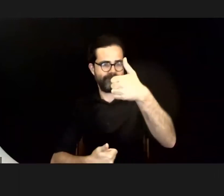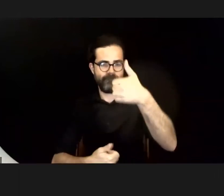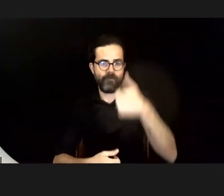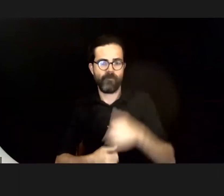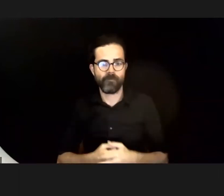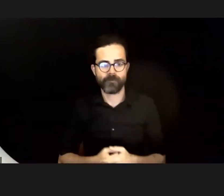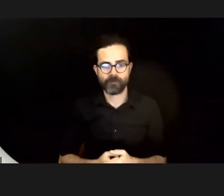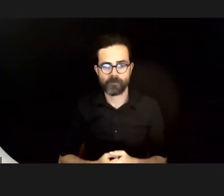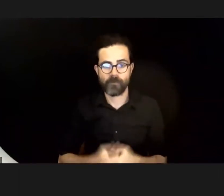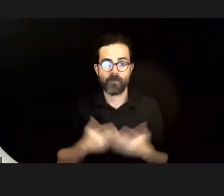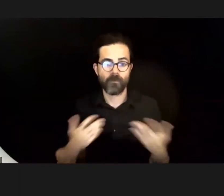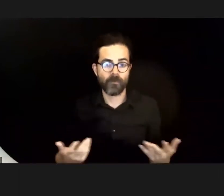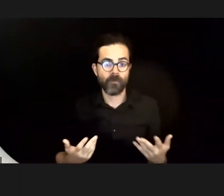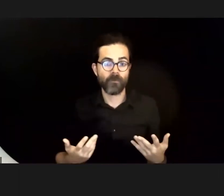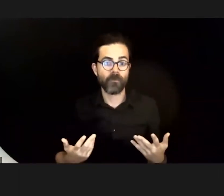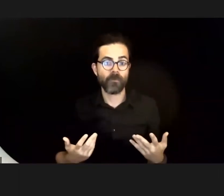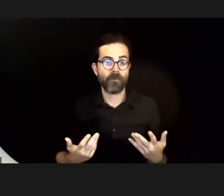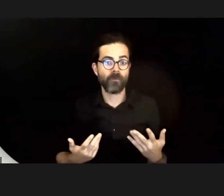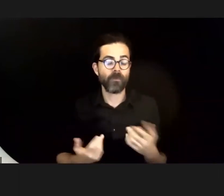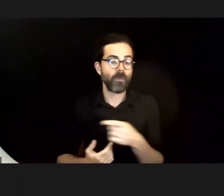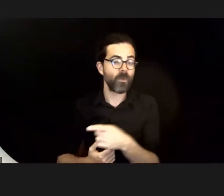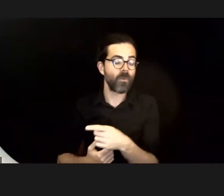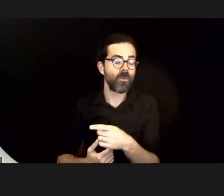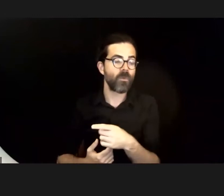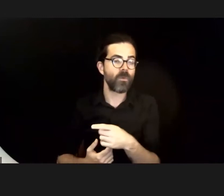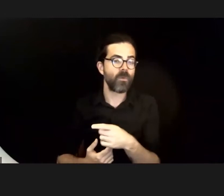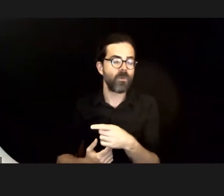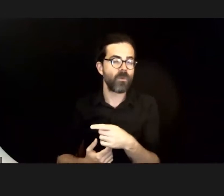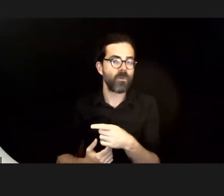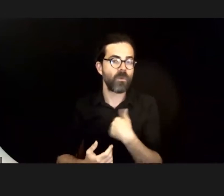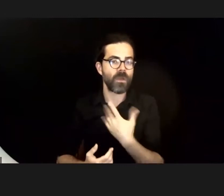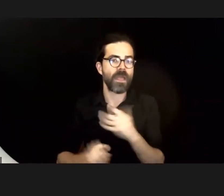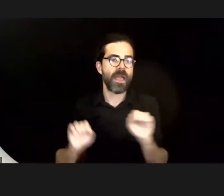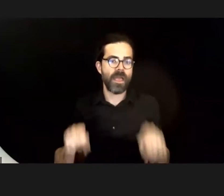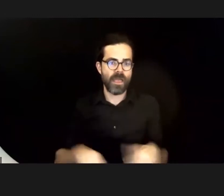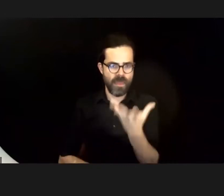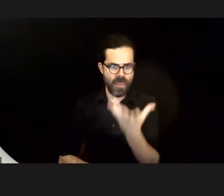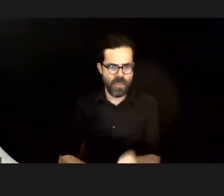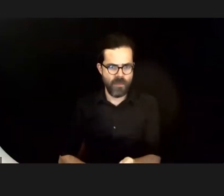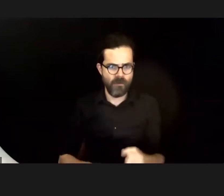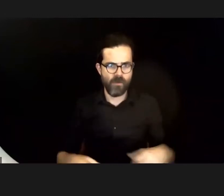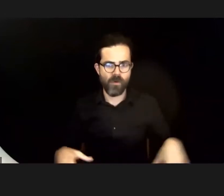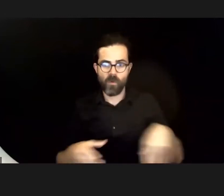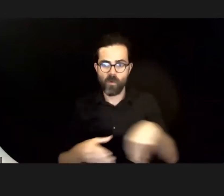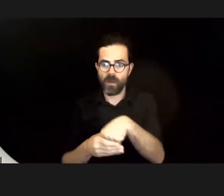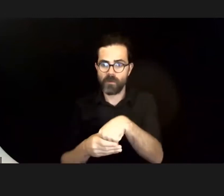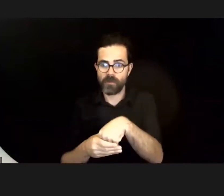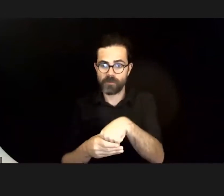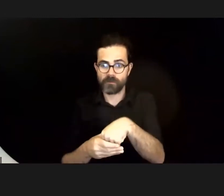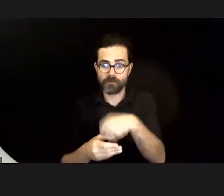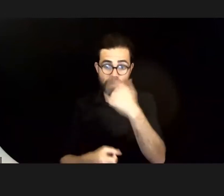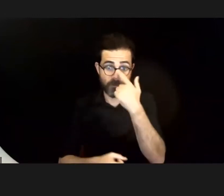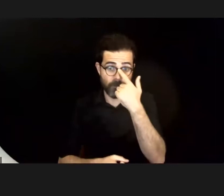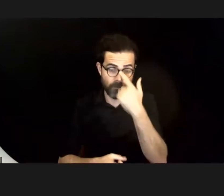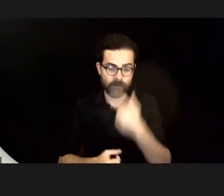enable inclusivity, meaning that an old person that has some